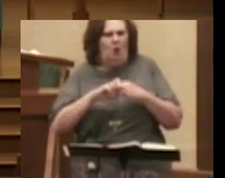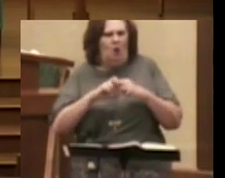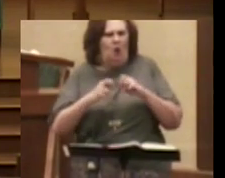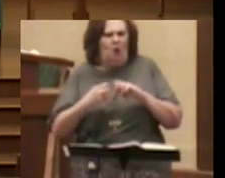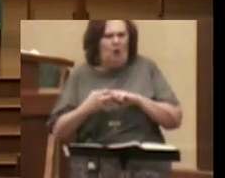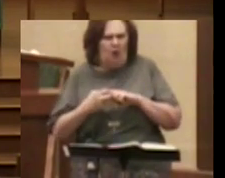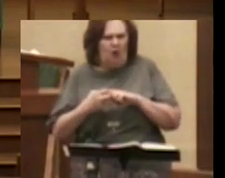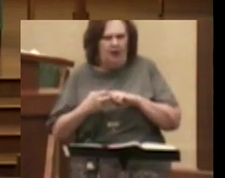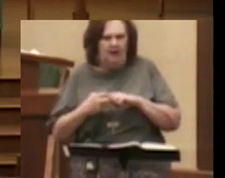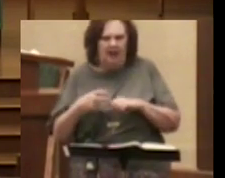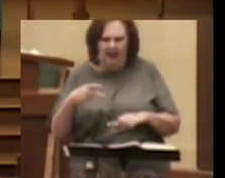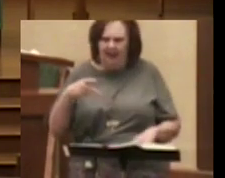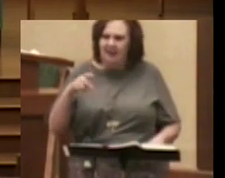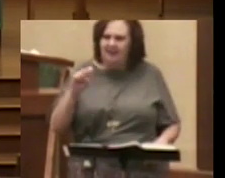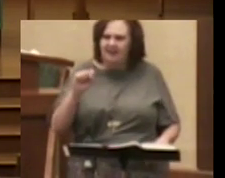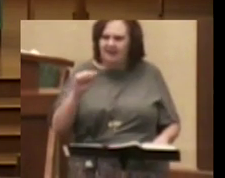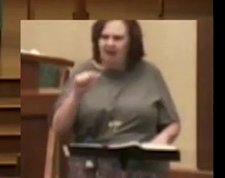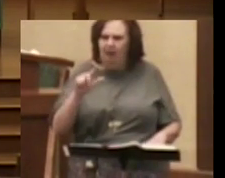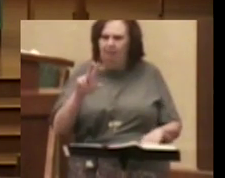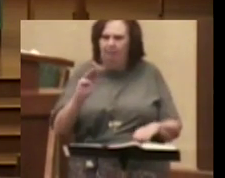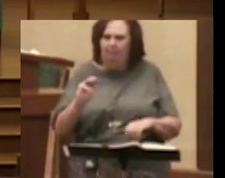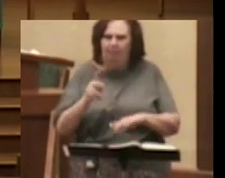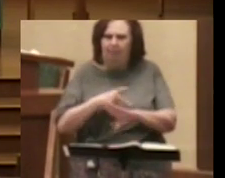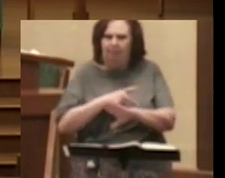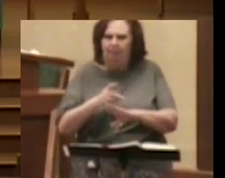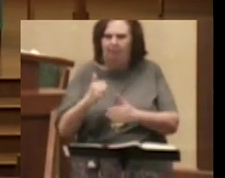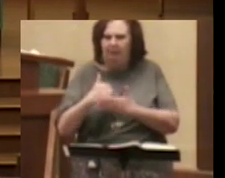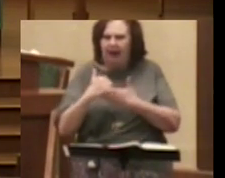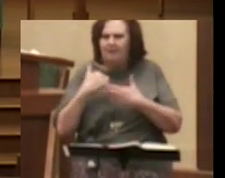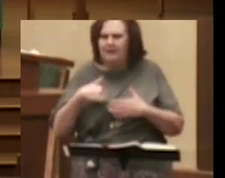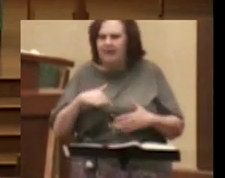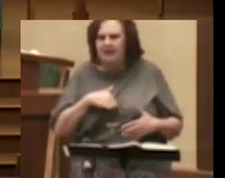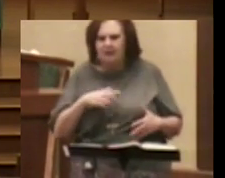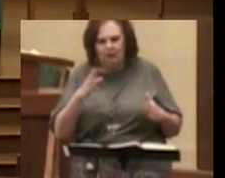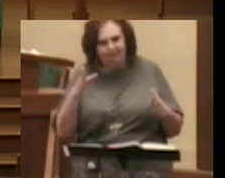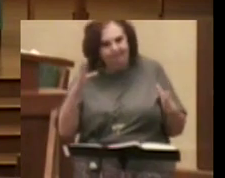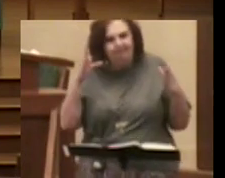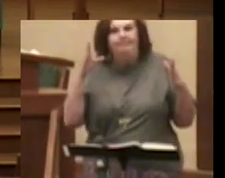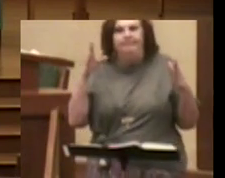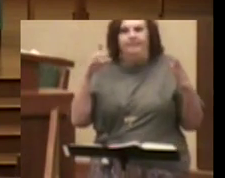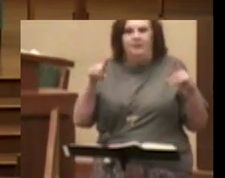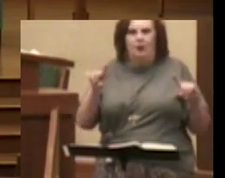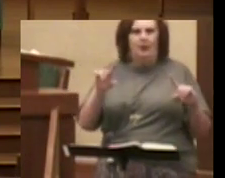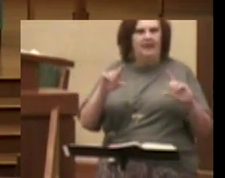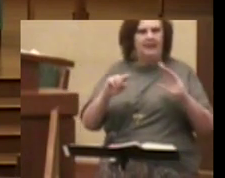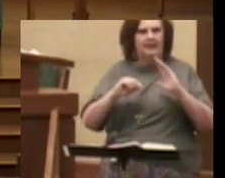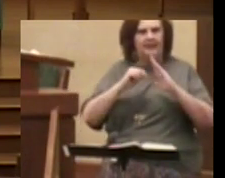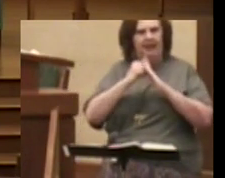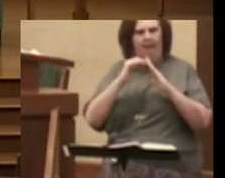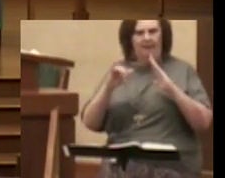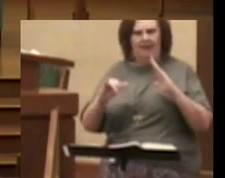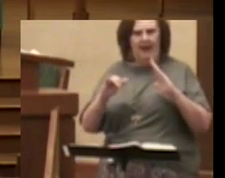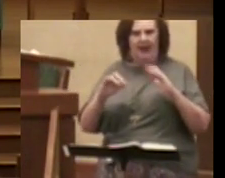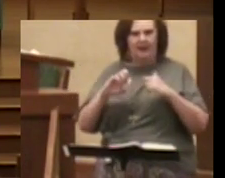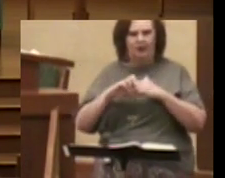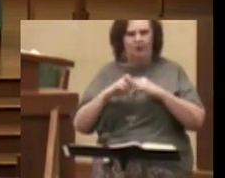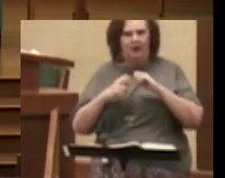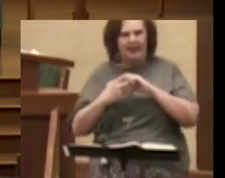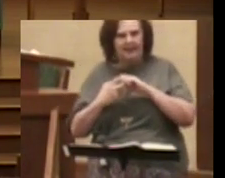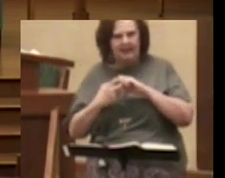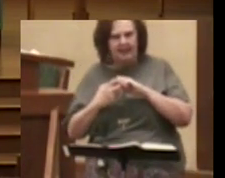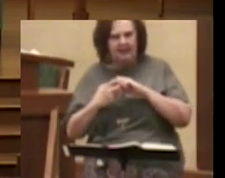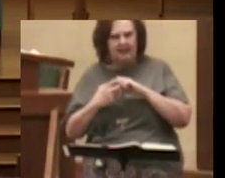Psalms help us orient ourselves in times of crisis. And so it is in this psalm,